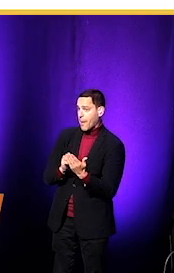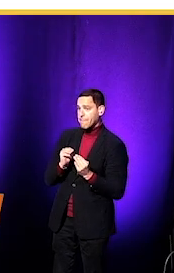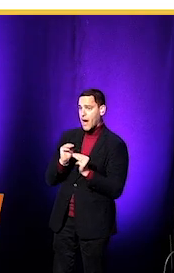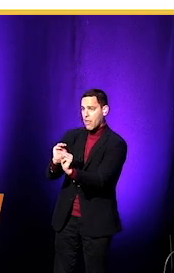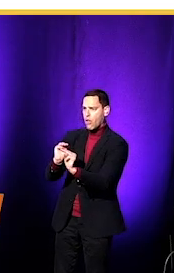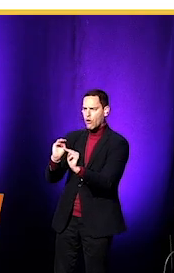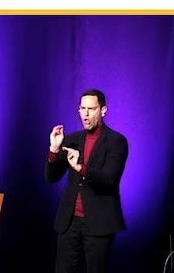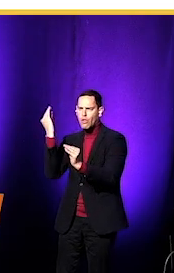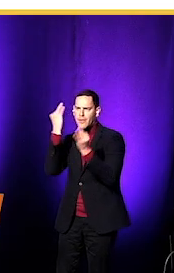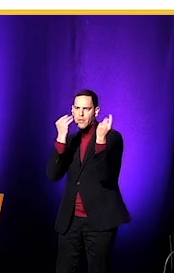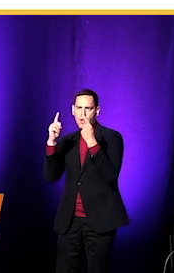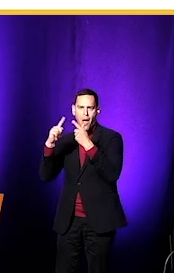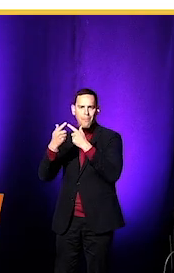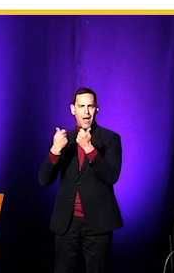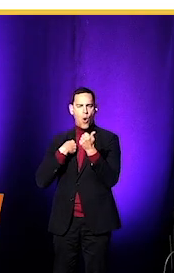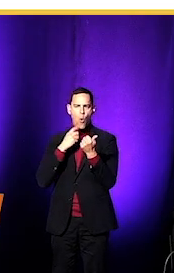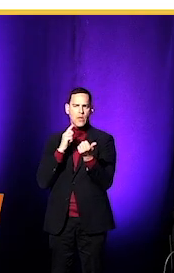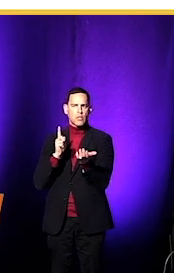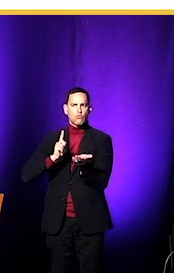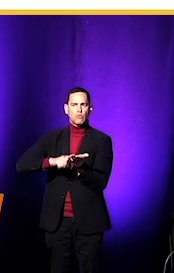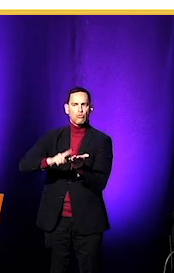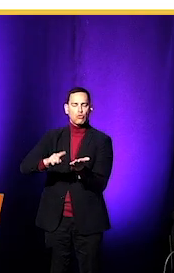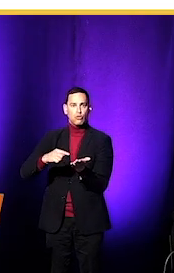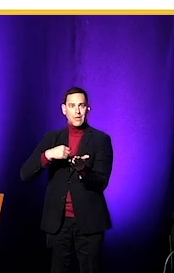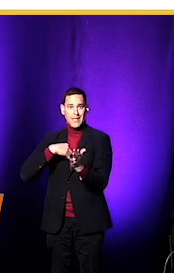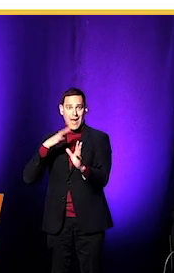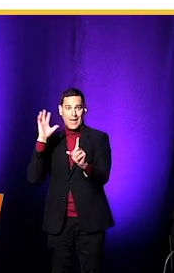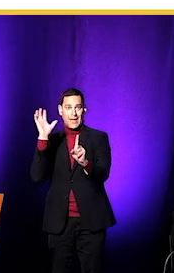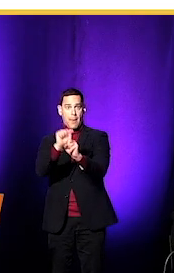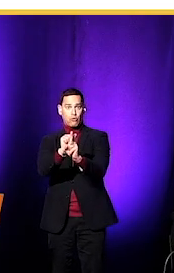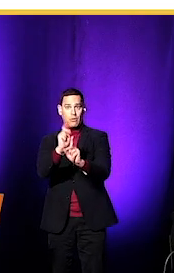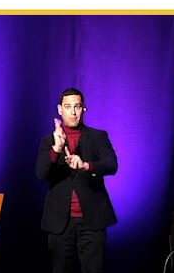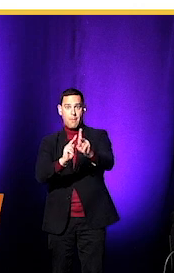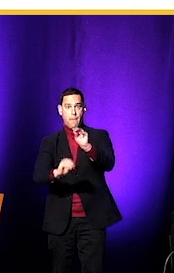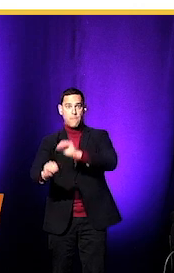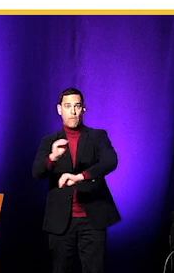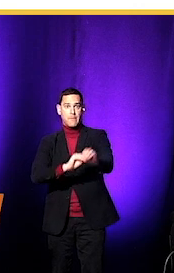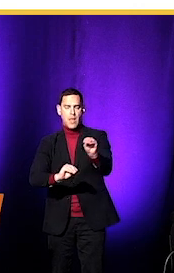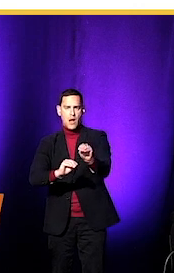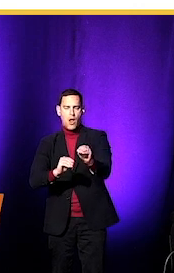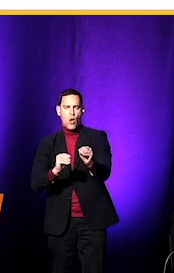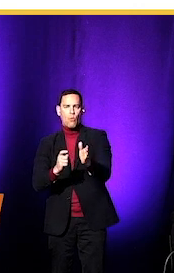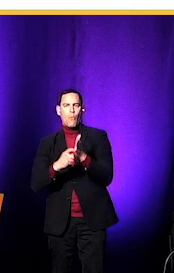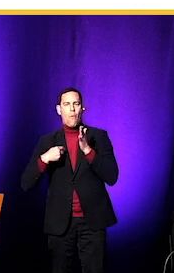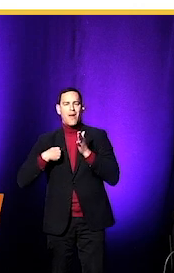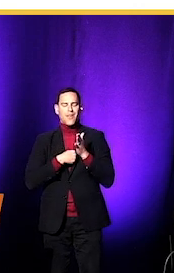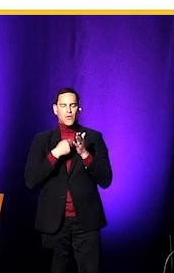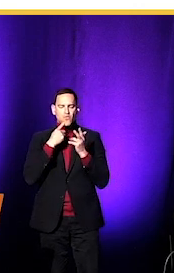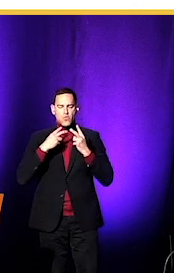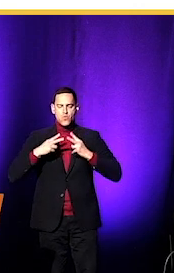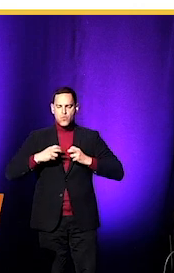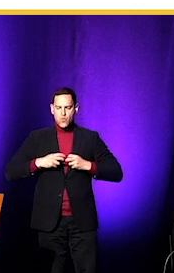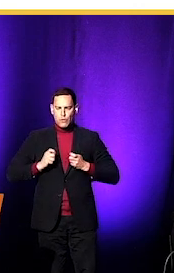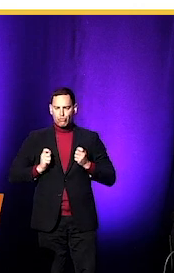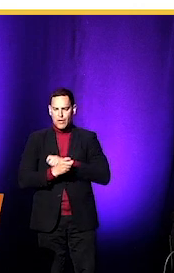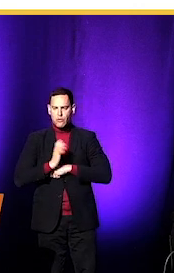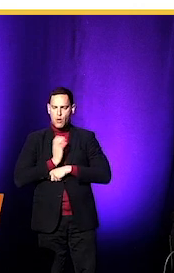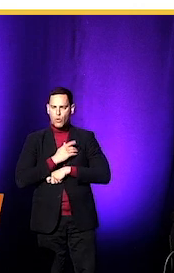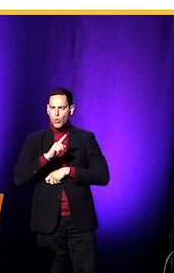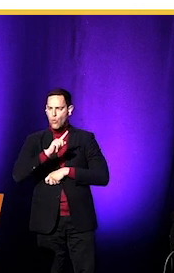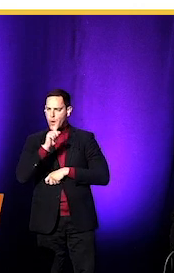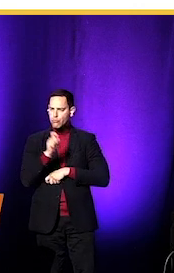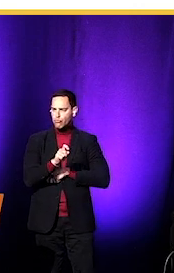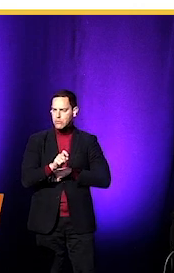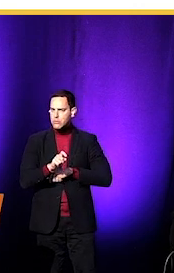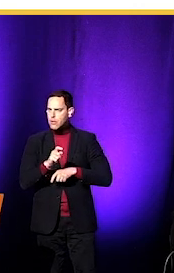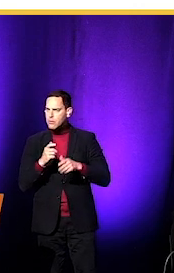capturing the learning in people's movement demands shifts in our questions and methods of inquiry to push on narrow claims about